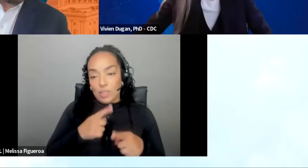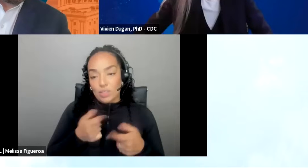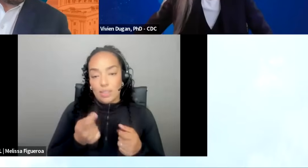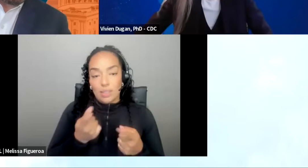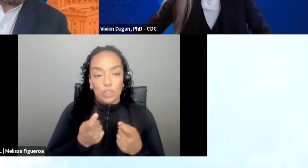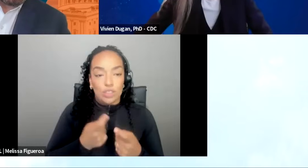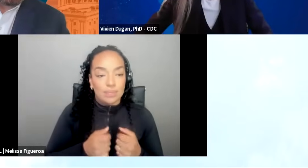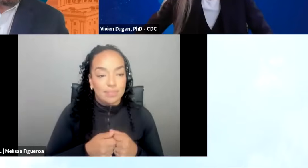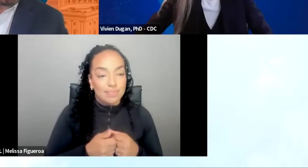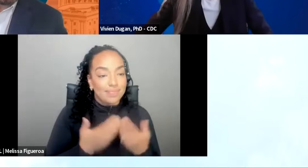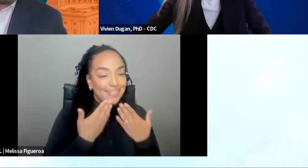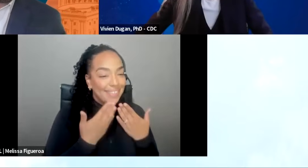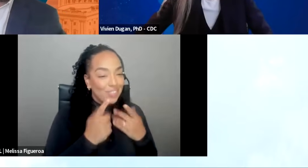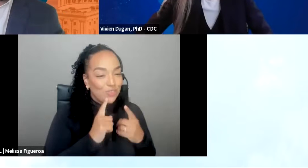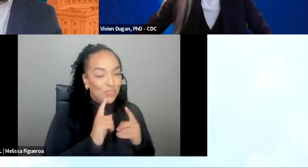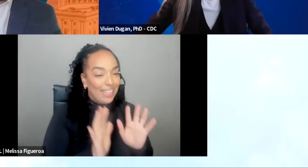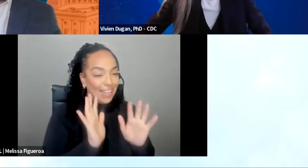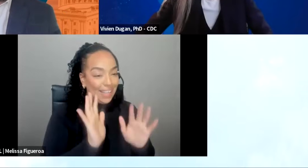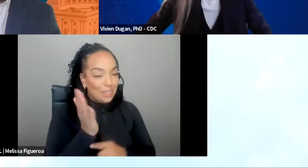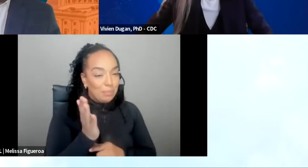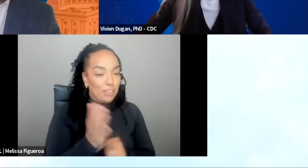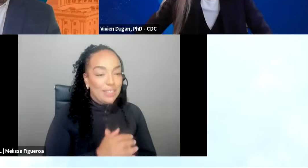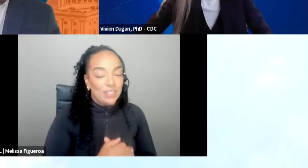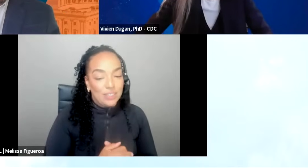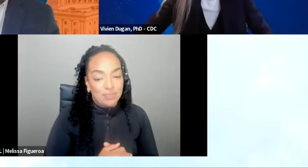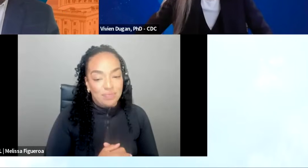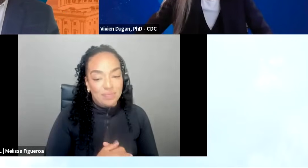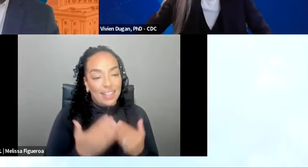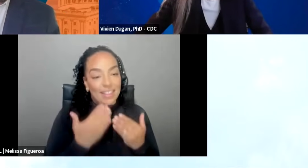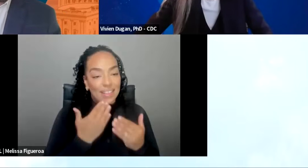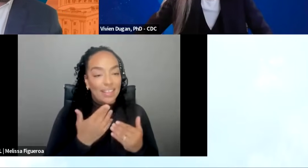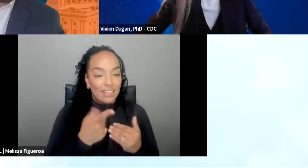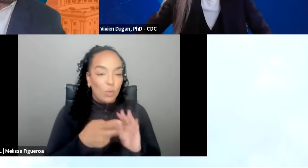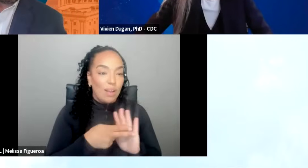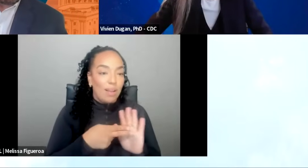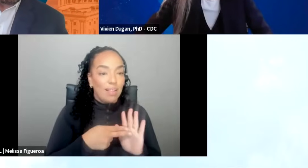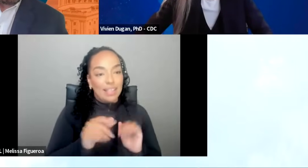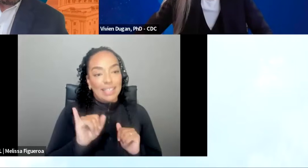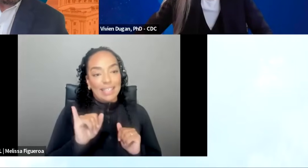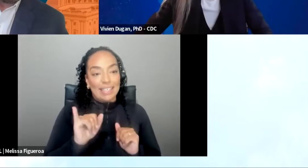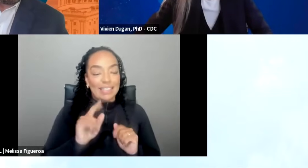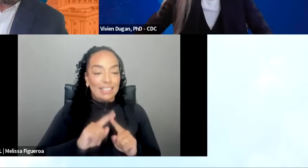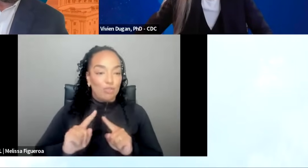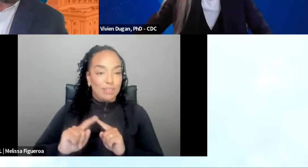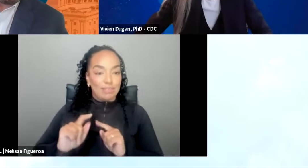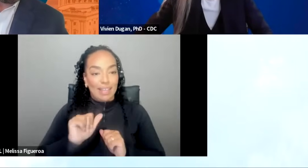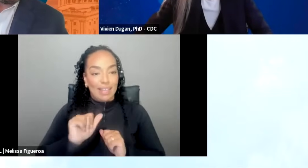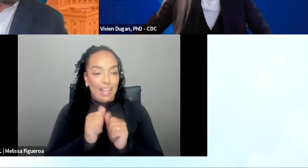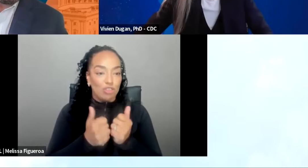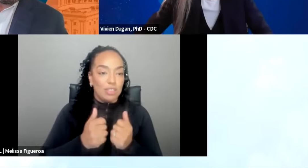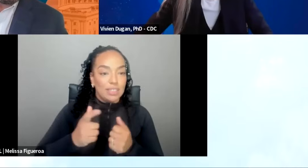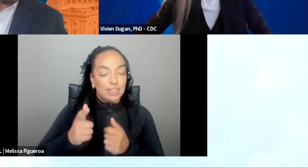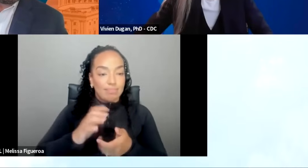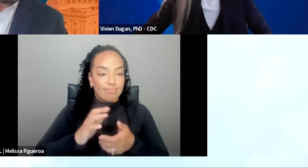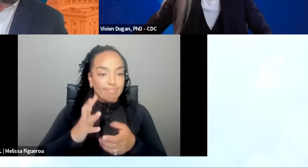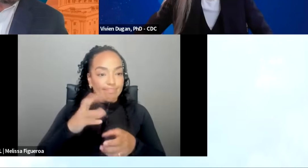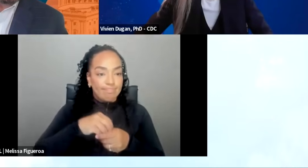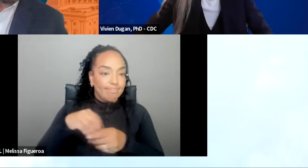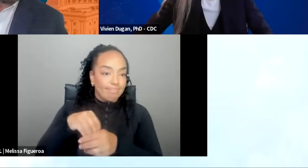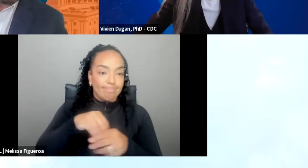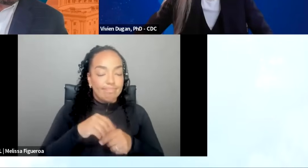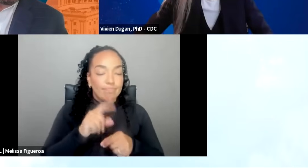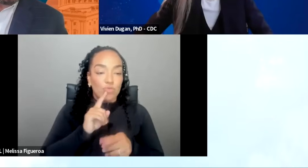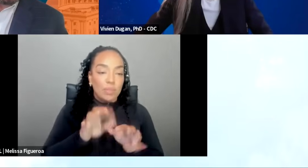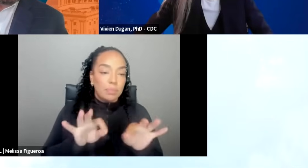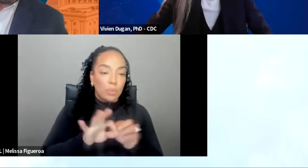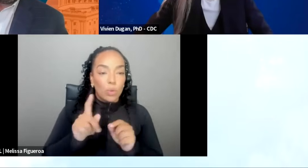Dugan, thank you so much. That was an excellent presentation. And thank you as well for highlighting the interagency cooperation. I think that's important for people to hear and